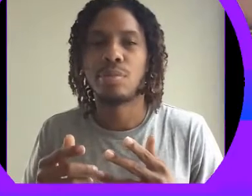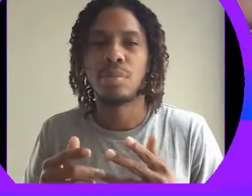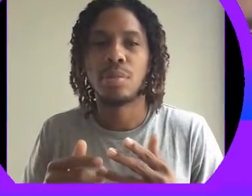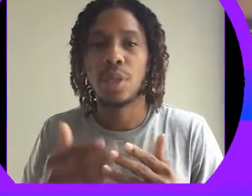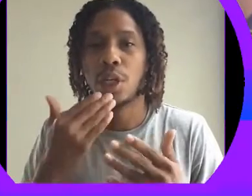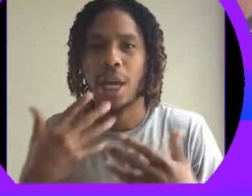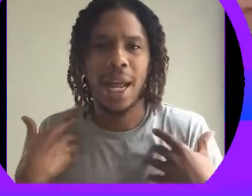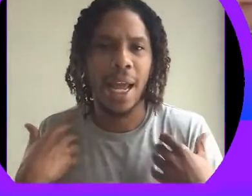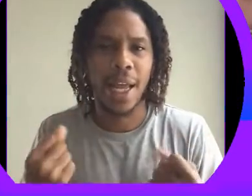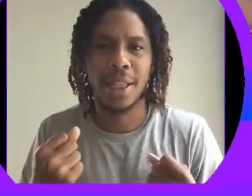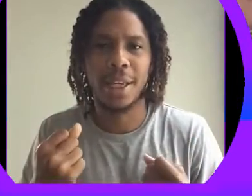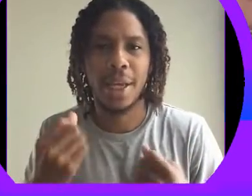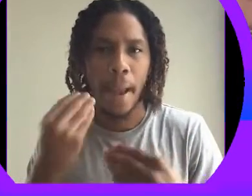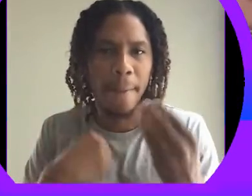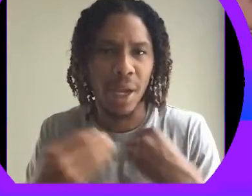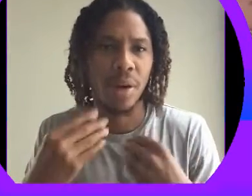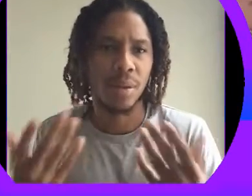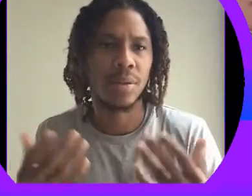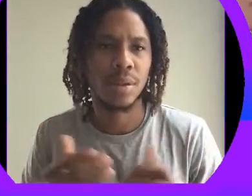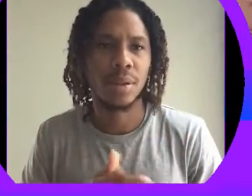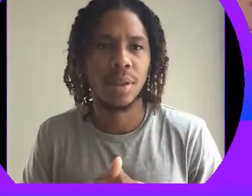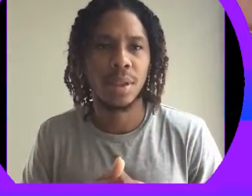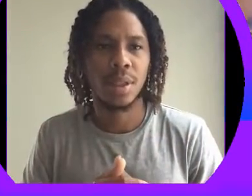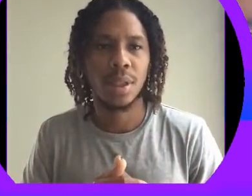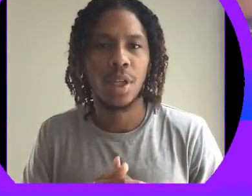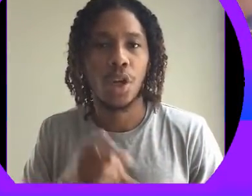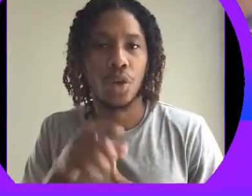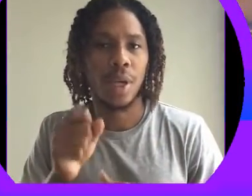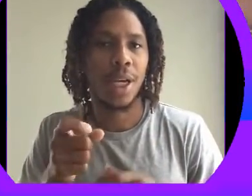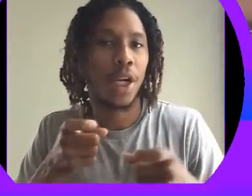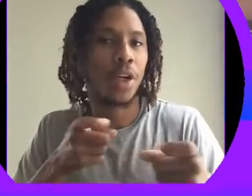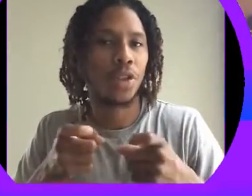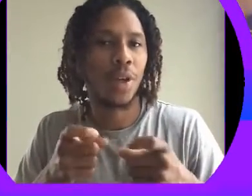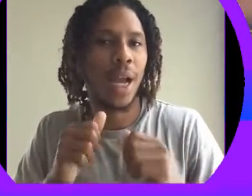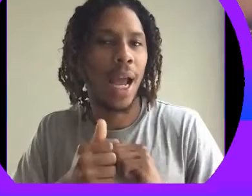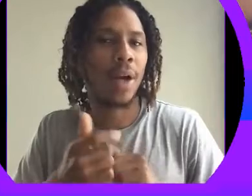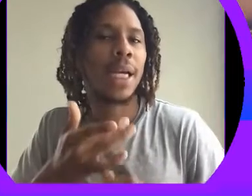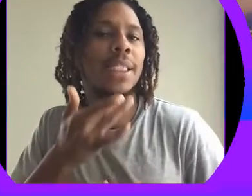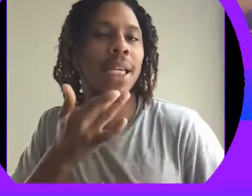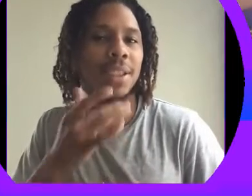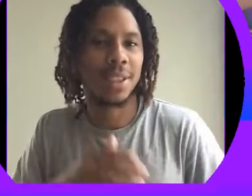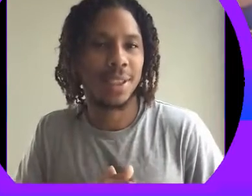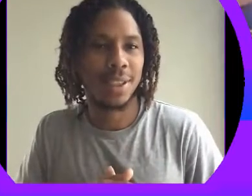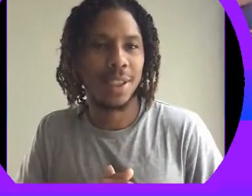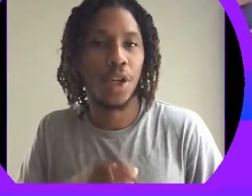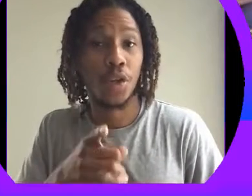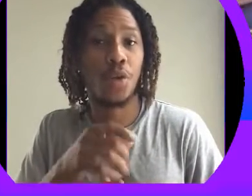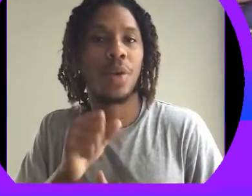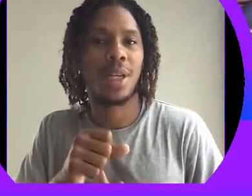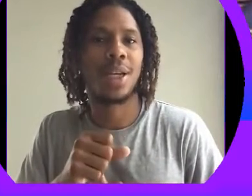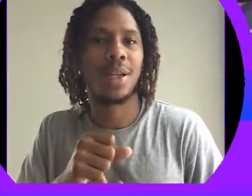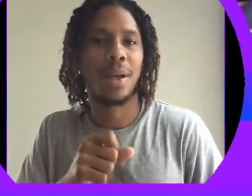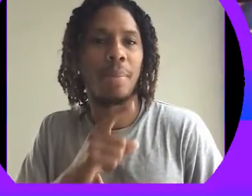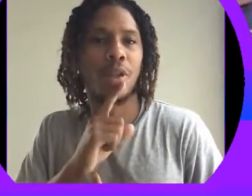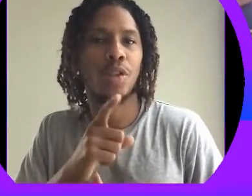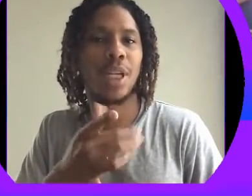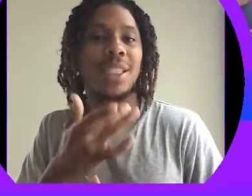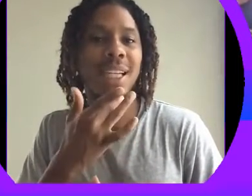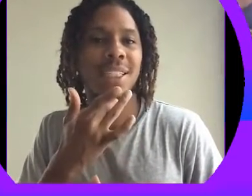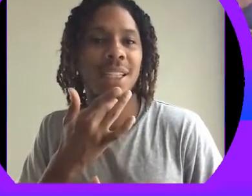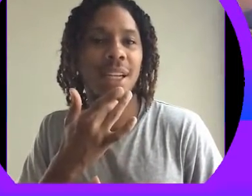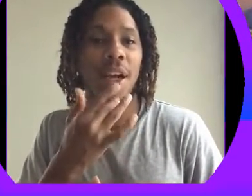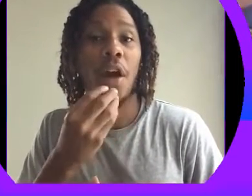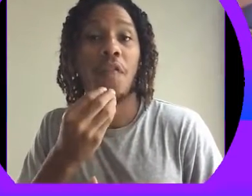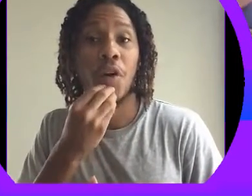it's just a good healthy meal, you get to be in control of how that tastes. You can make sure that when you're